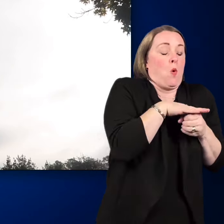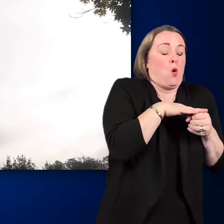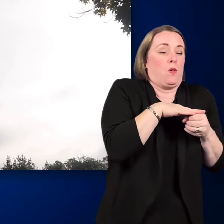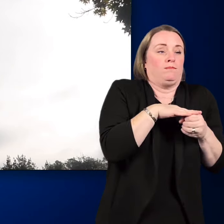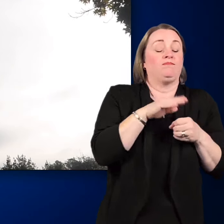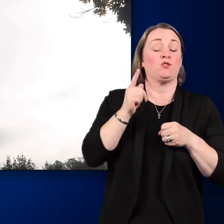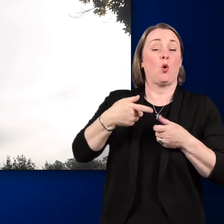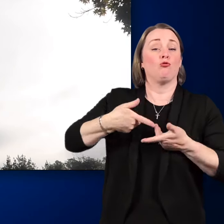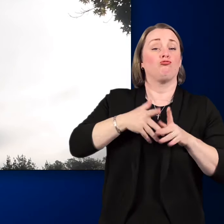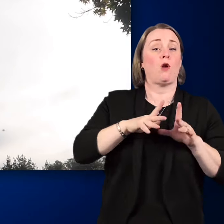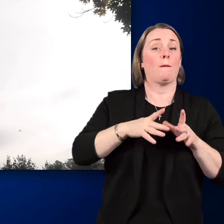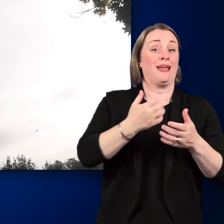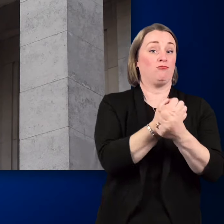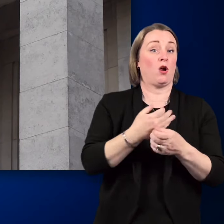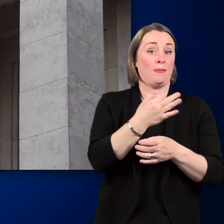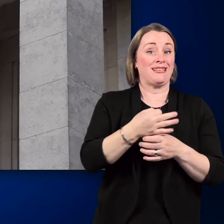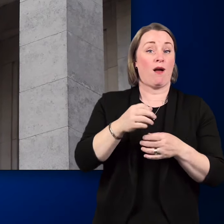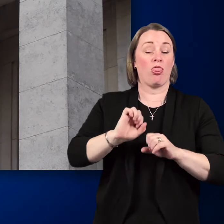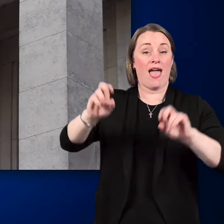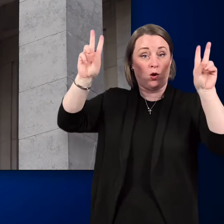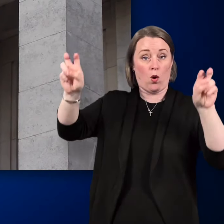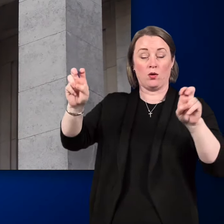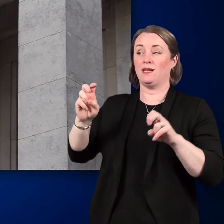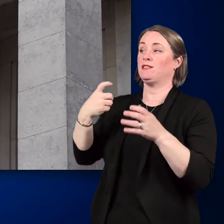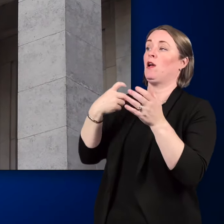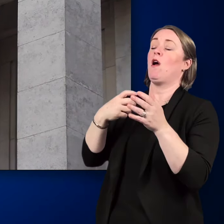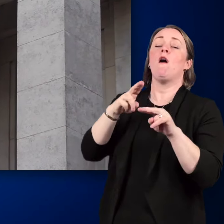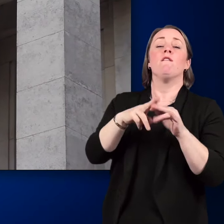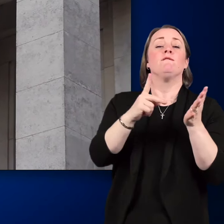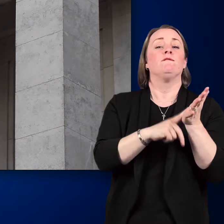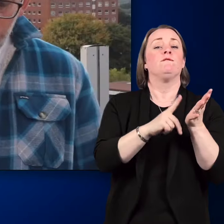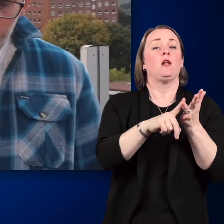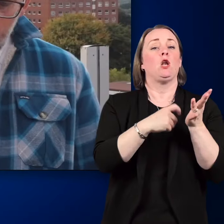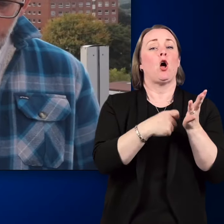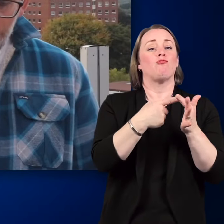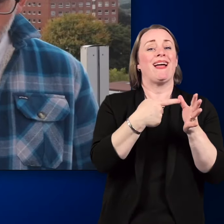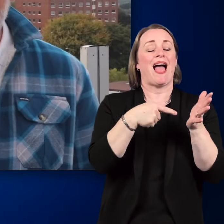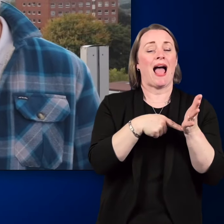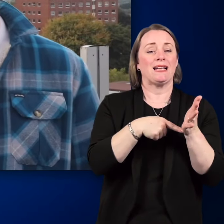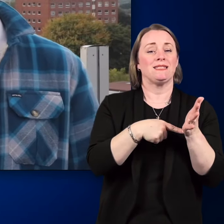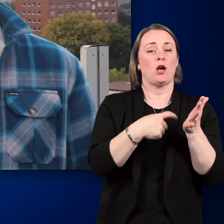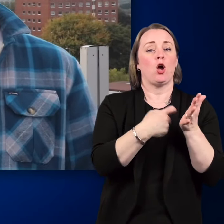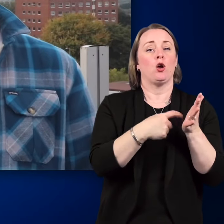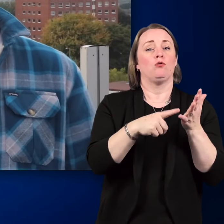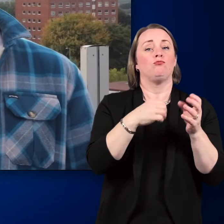town hall, is this: Floreat Rugbeia. It means let rugby